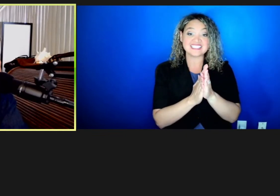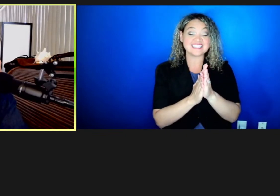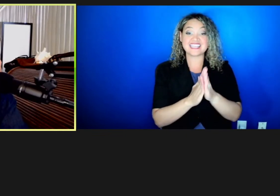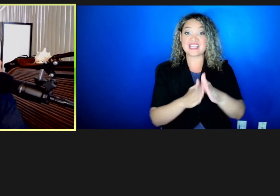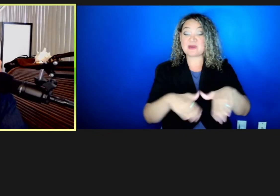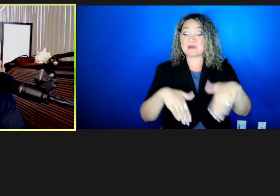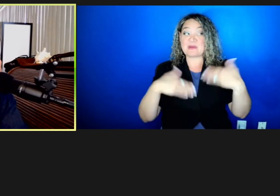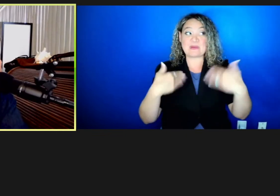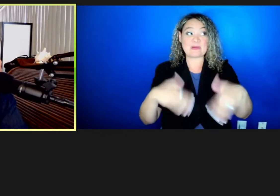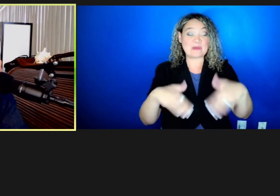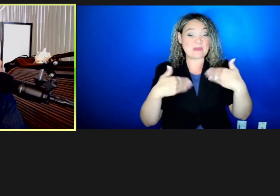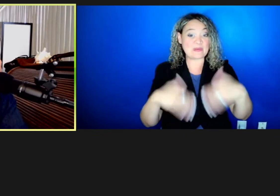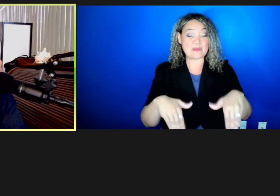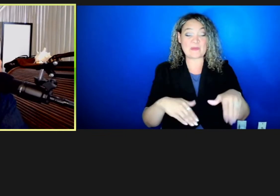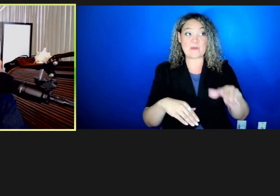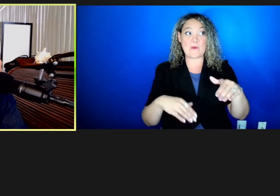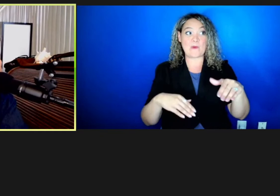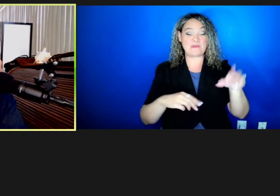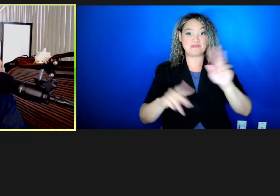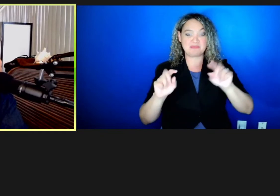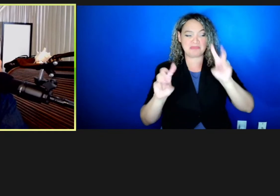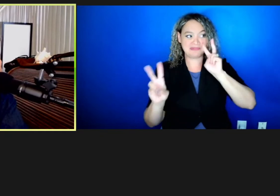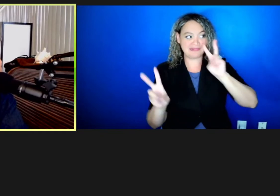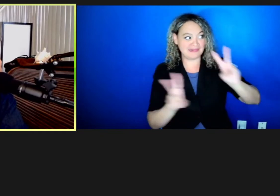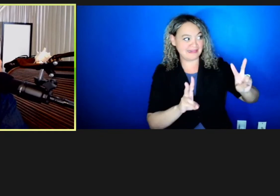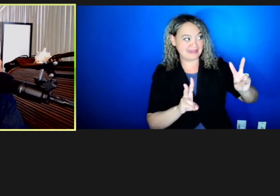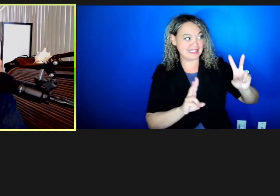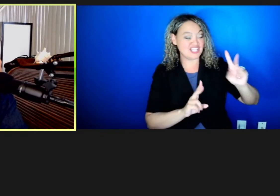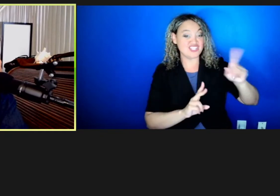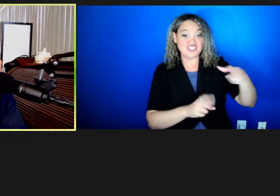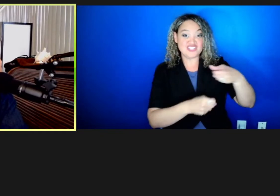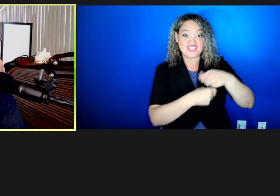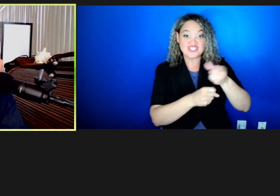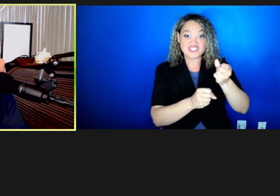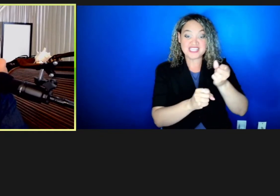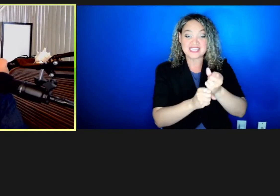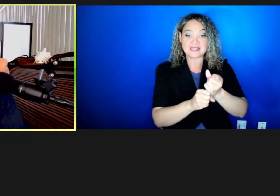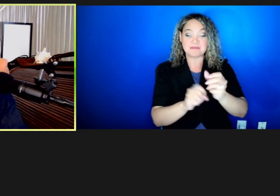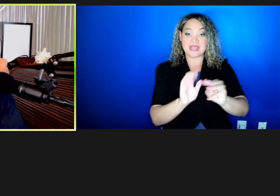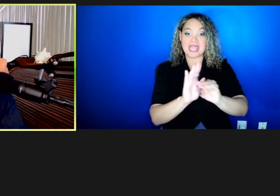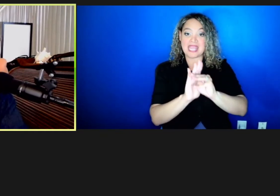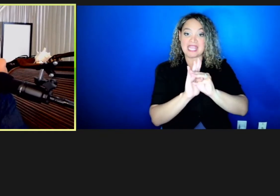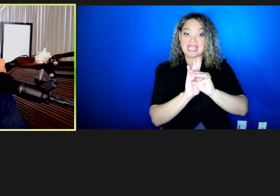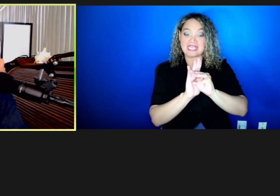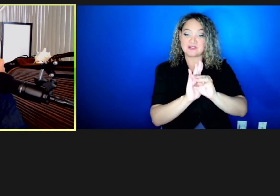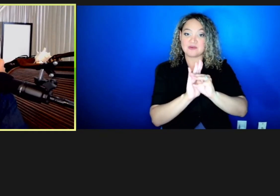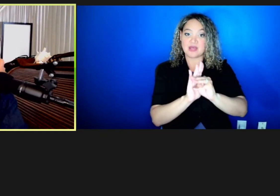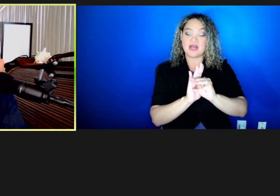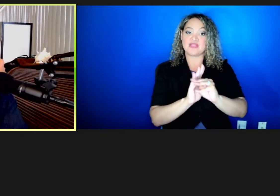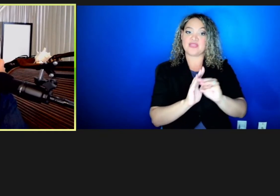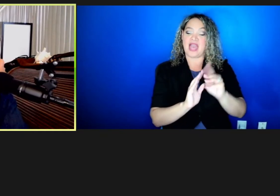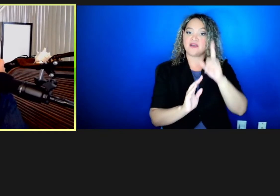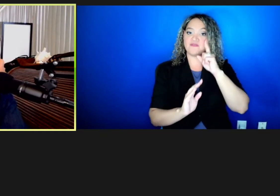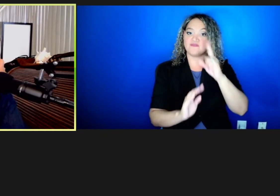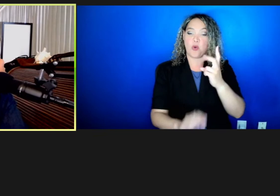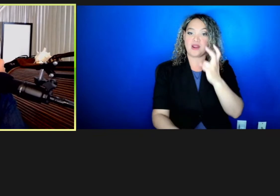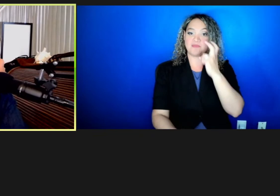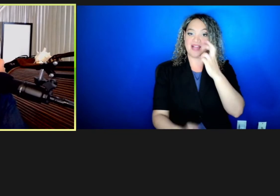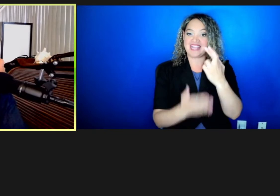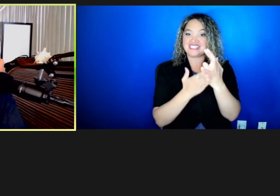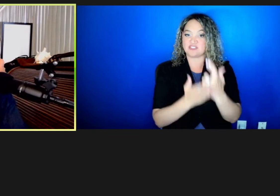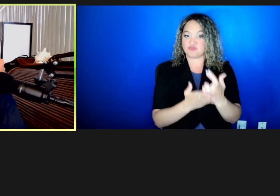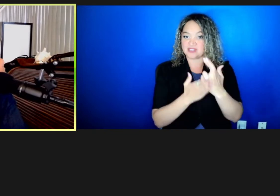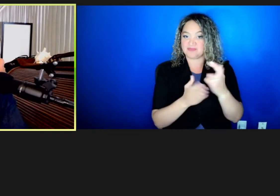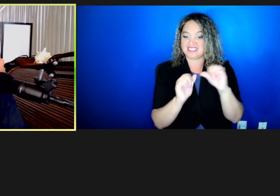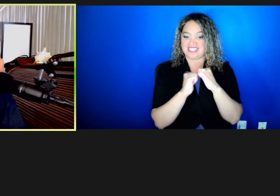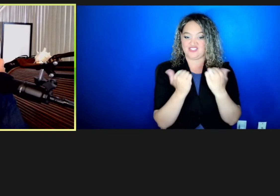and infectious for everyone as she began to create a model that would be a bellwether for blindness rehabilitation